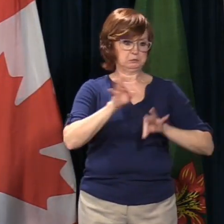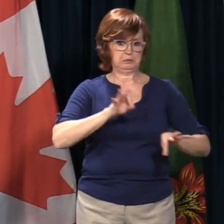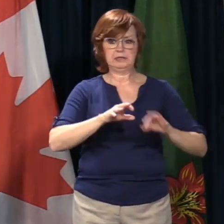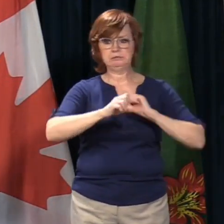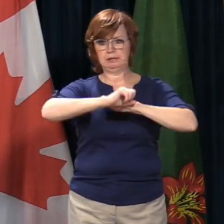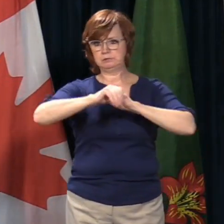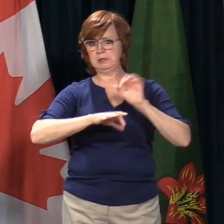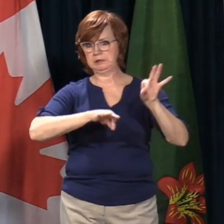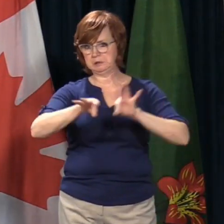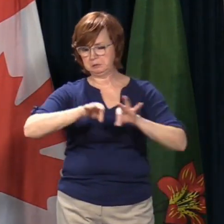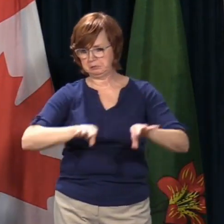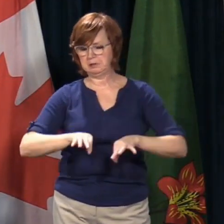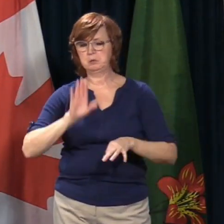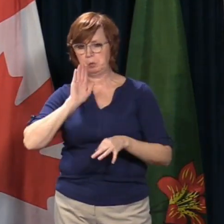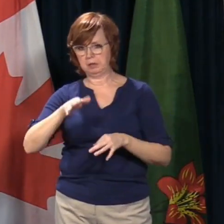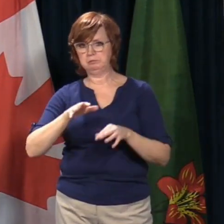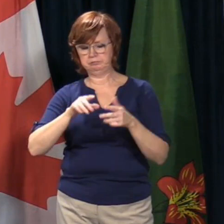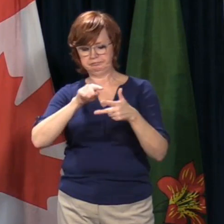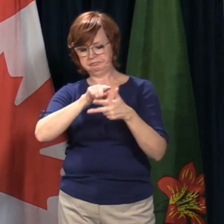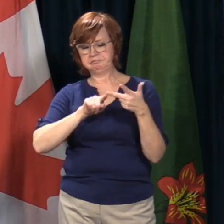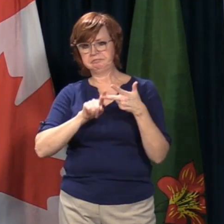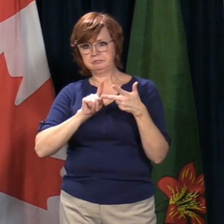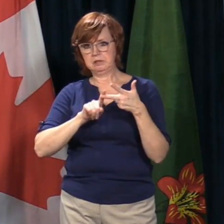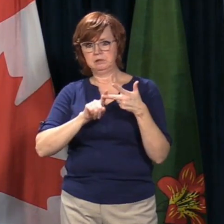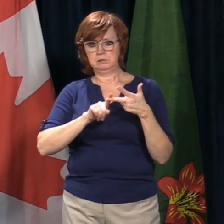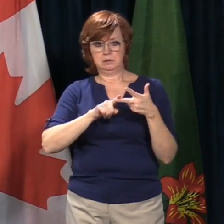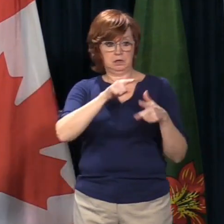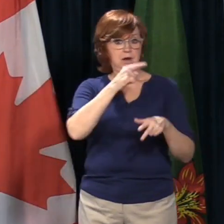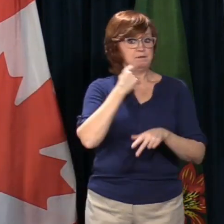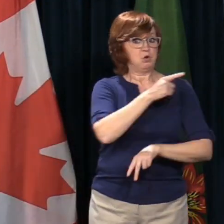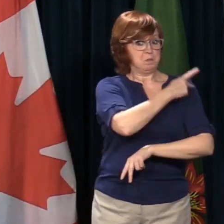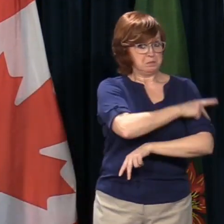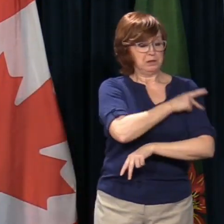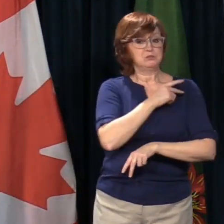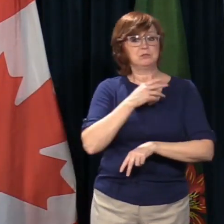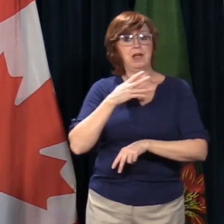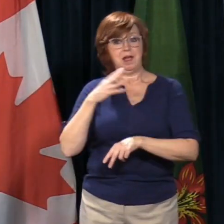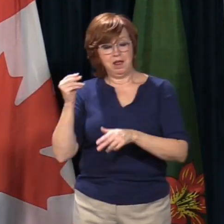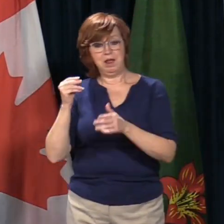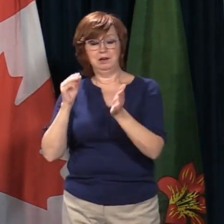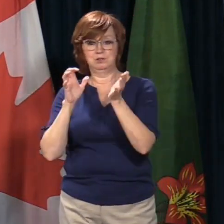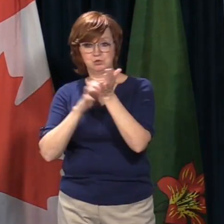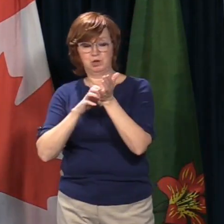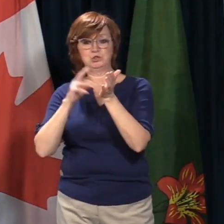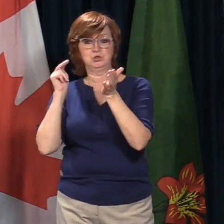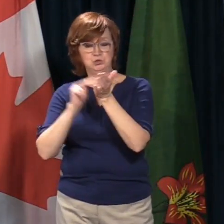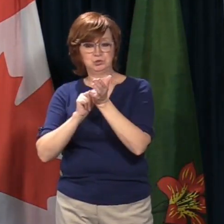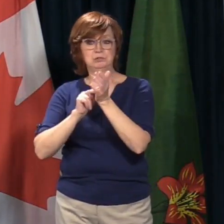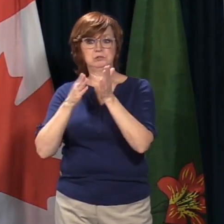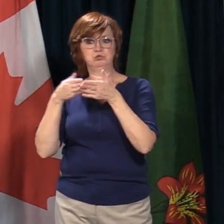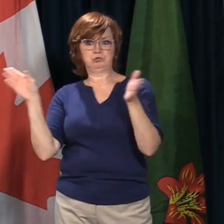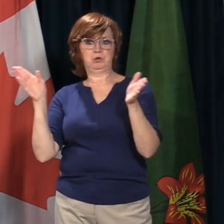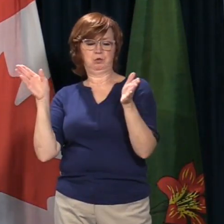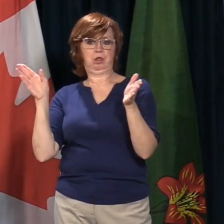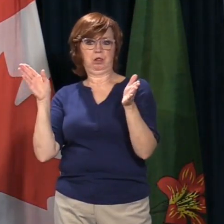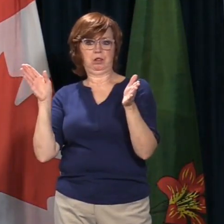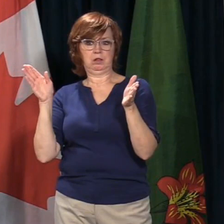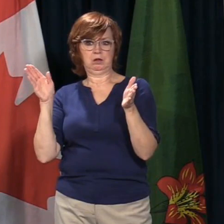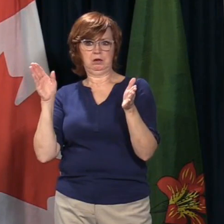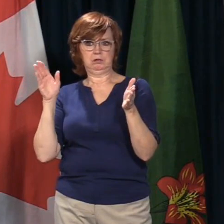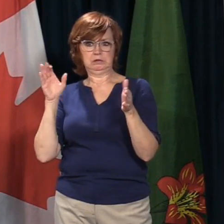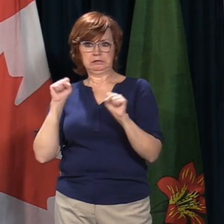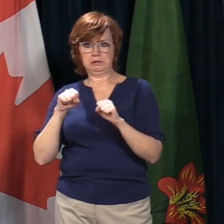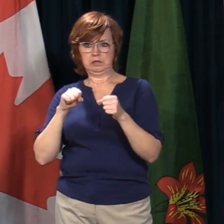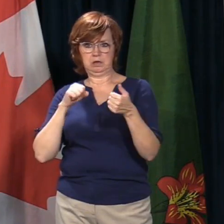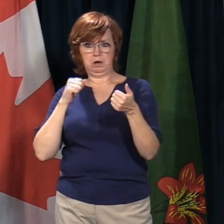indicated, but then also to the providers so that they know how to order tests for their patients and there's ready access